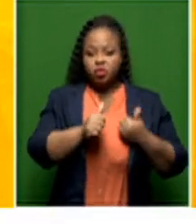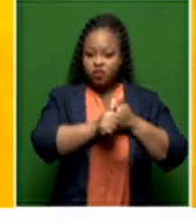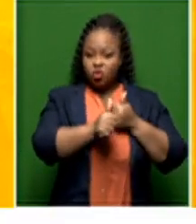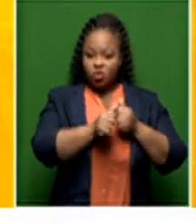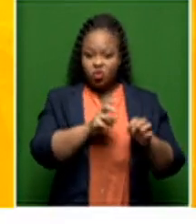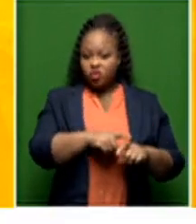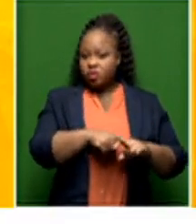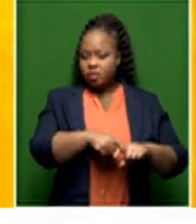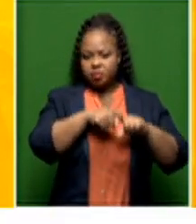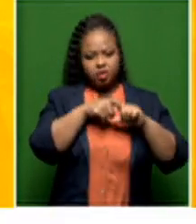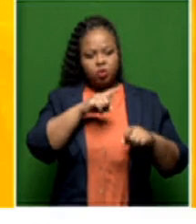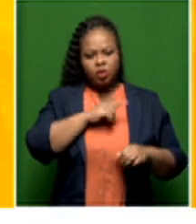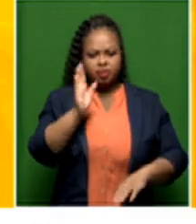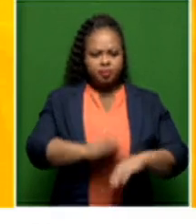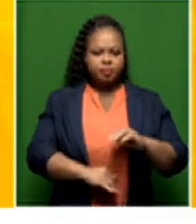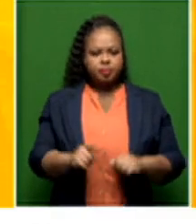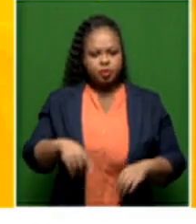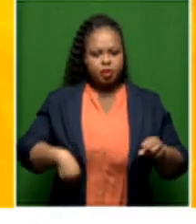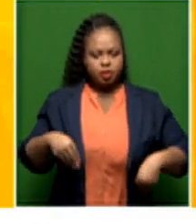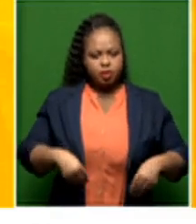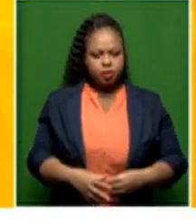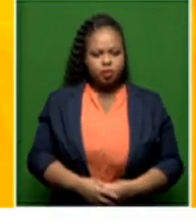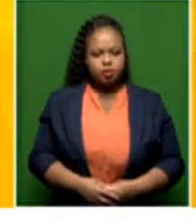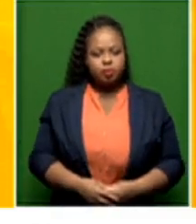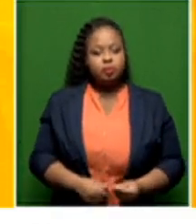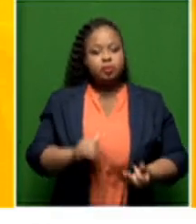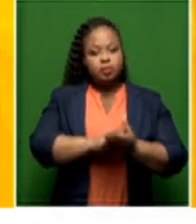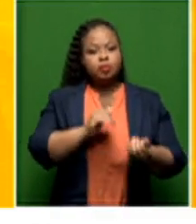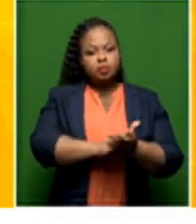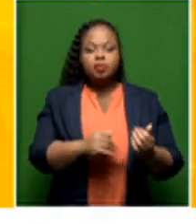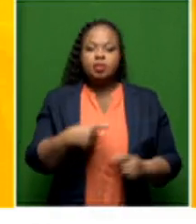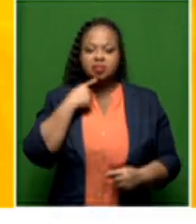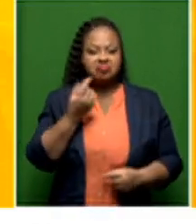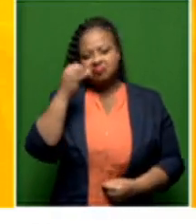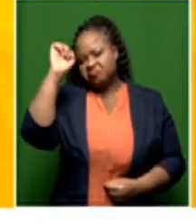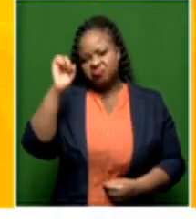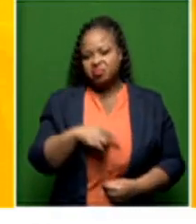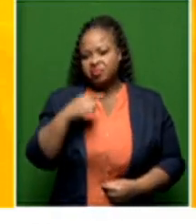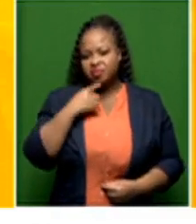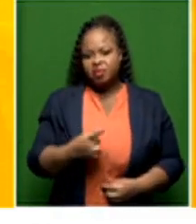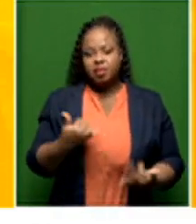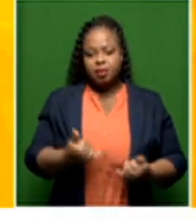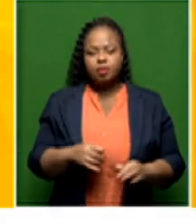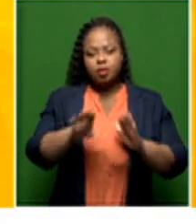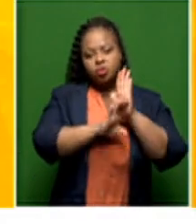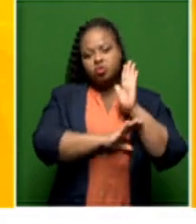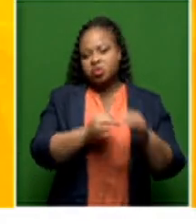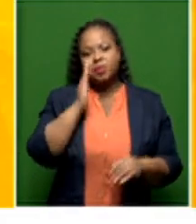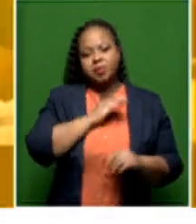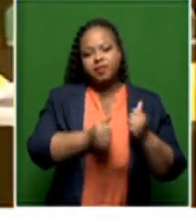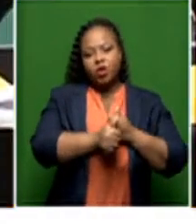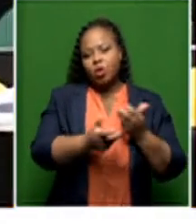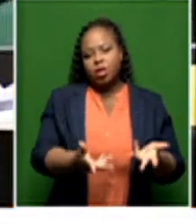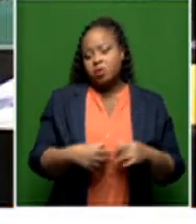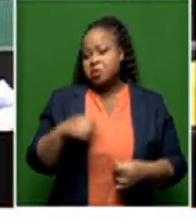the suspension after being charged with corruption. Magashule has denied the charges and calls the move unconstitutional, and